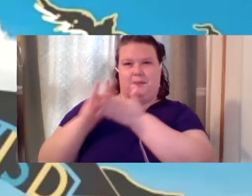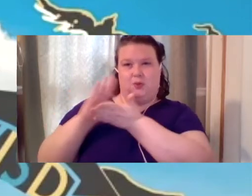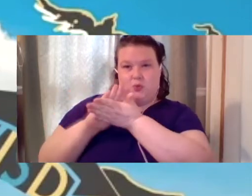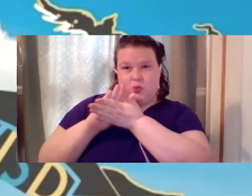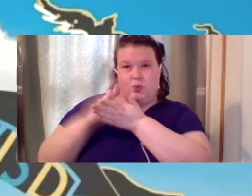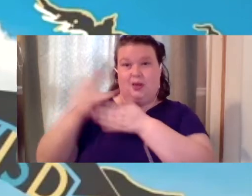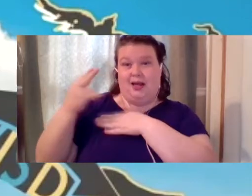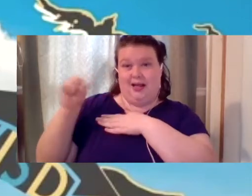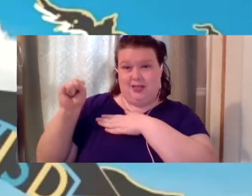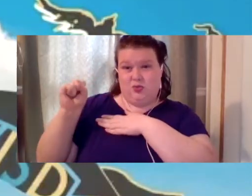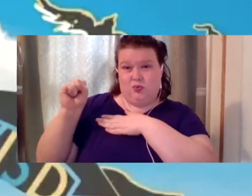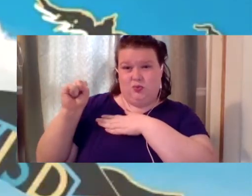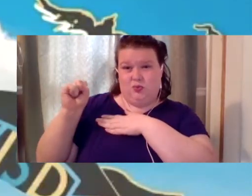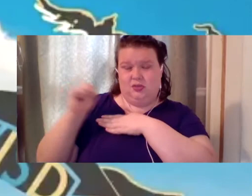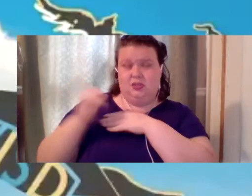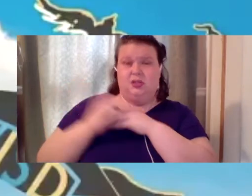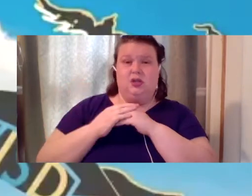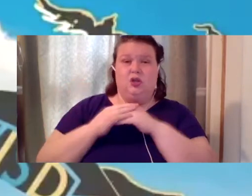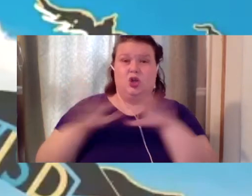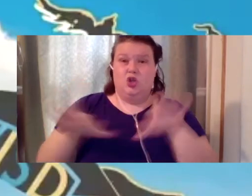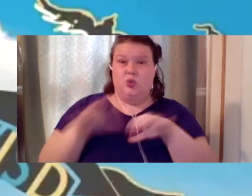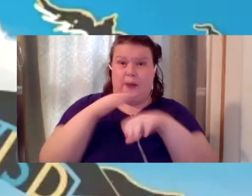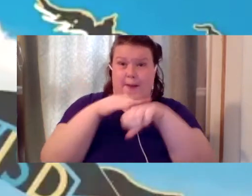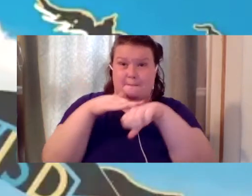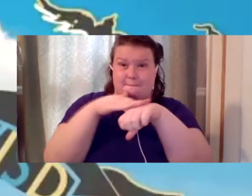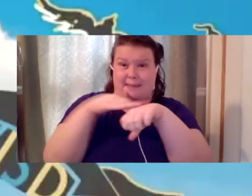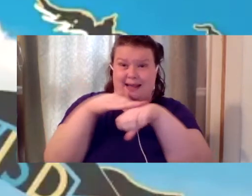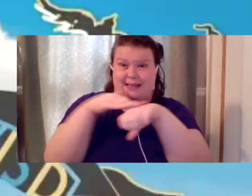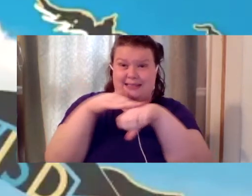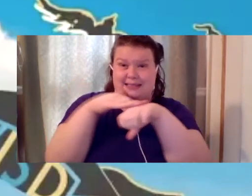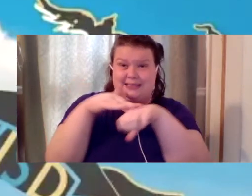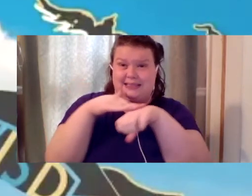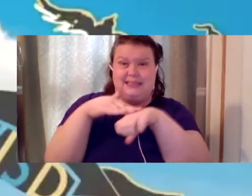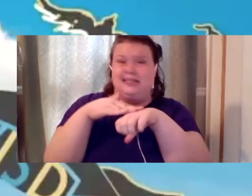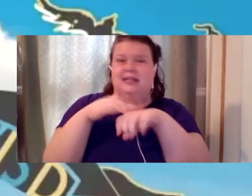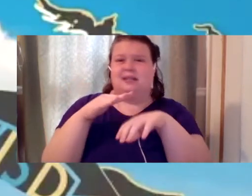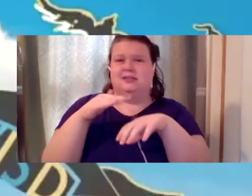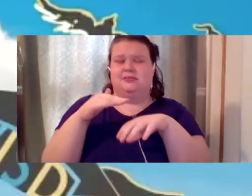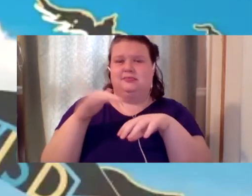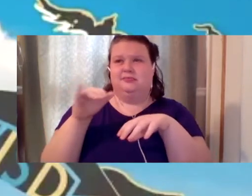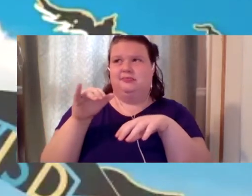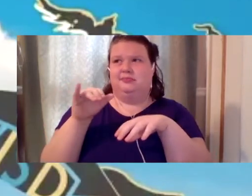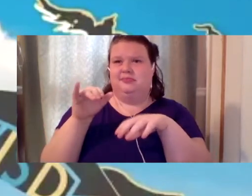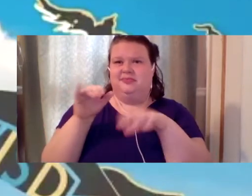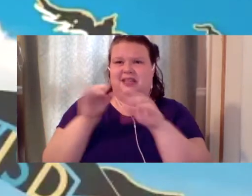doing the maintenance is really just a Band-Aid. And we have campuses that are